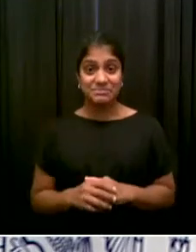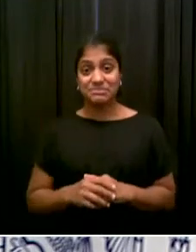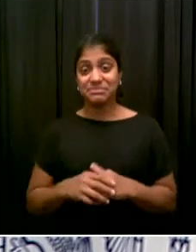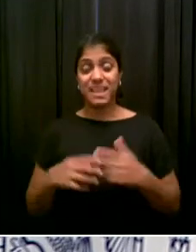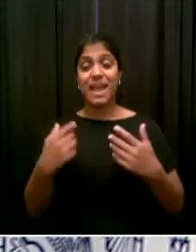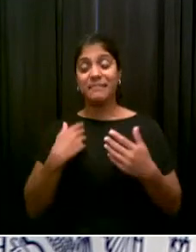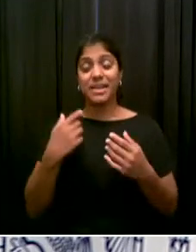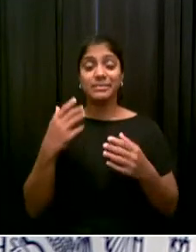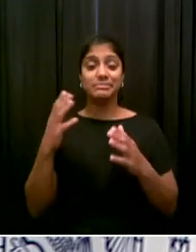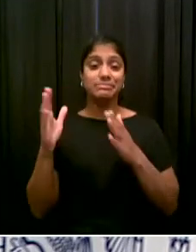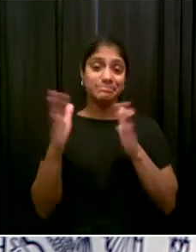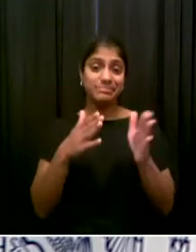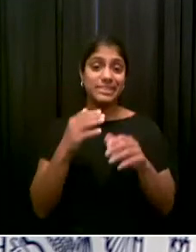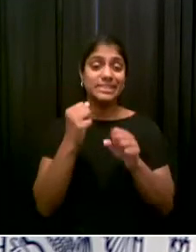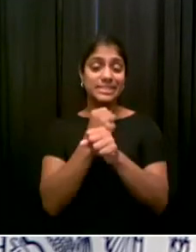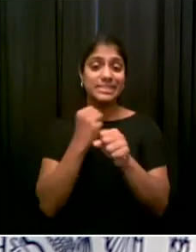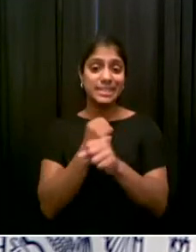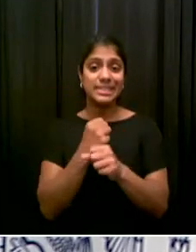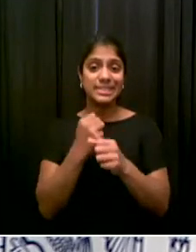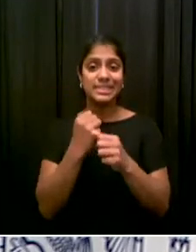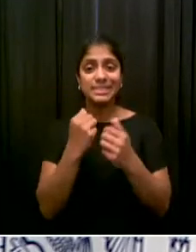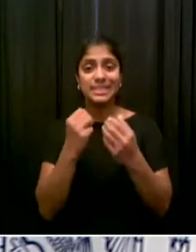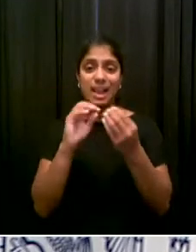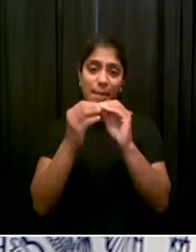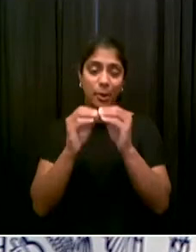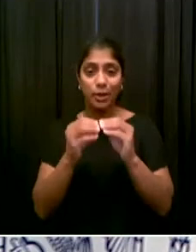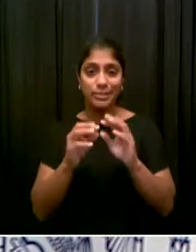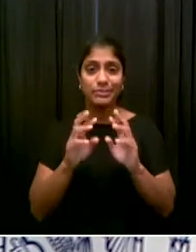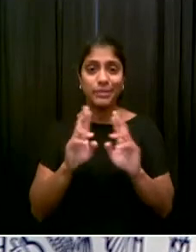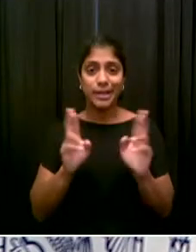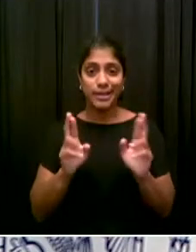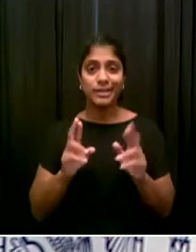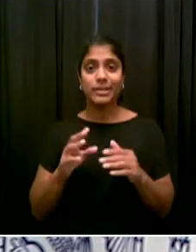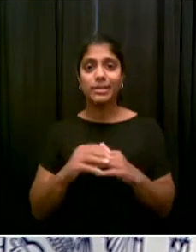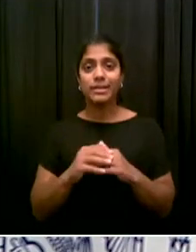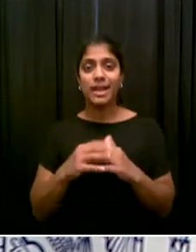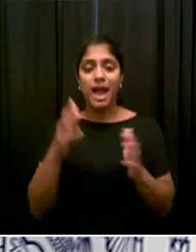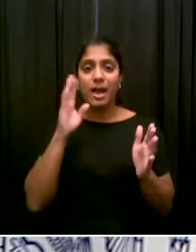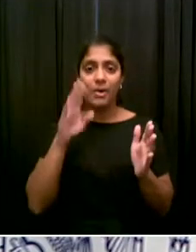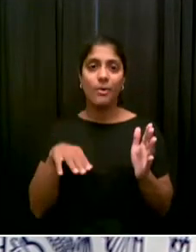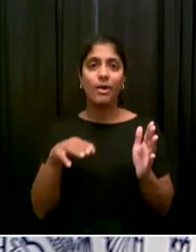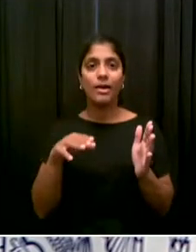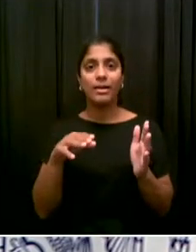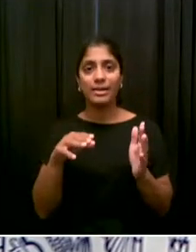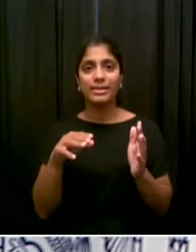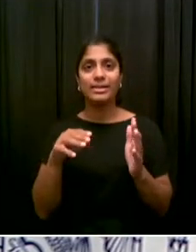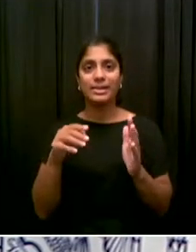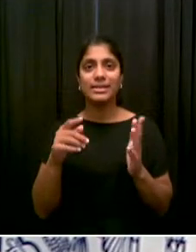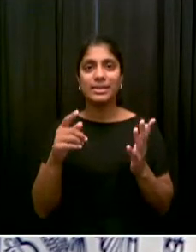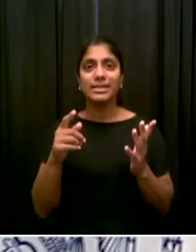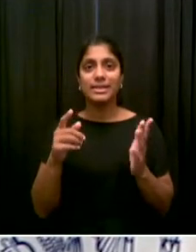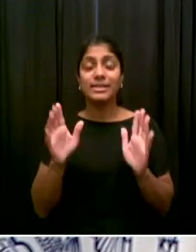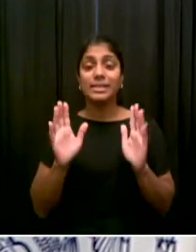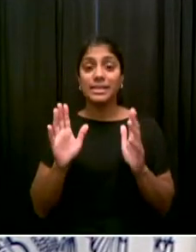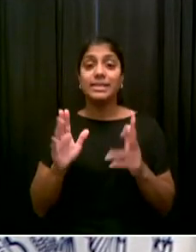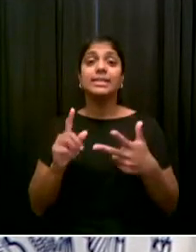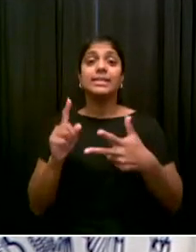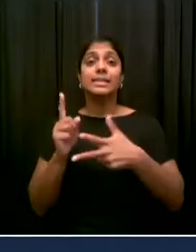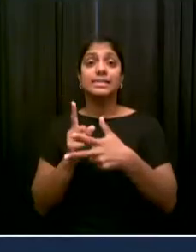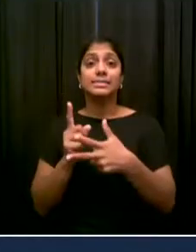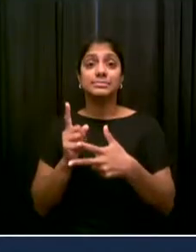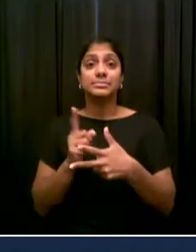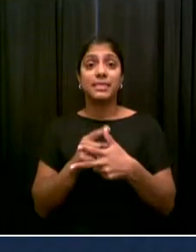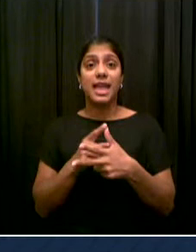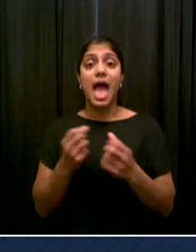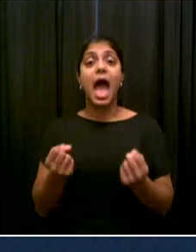But I want to thank the indicators. You've been a good friend too, and you've been moving in the right direction. Number one, daily number of people admitted to New York City hospitals for